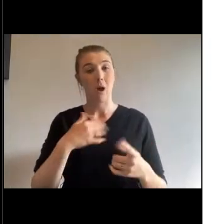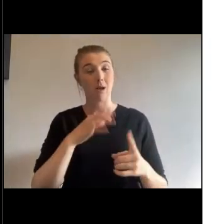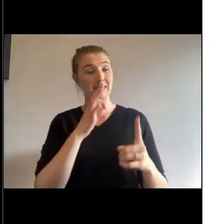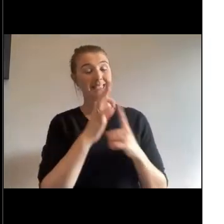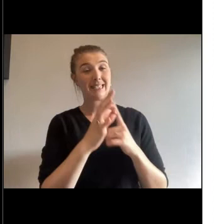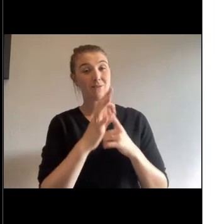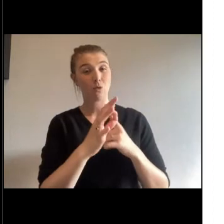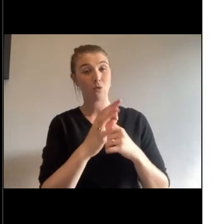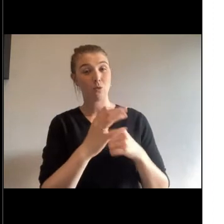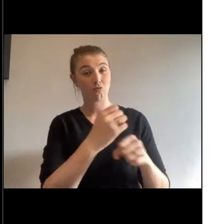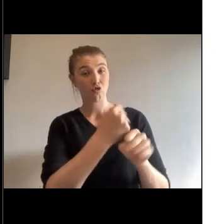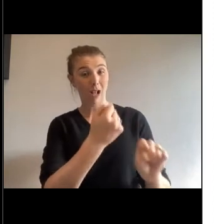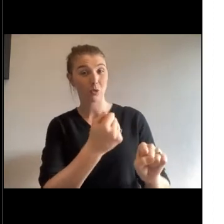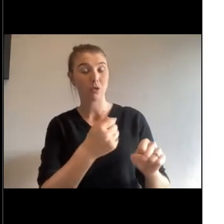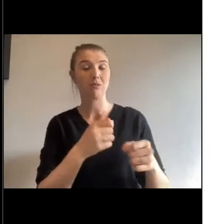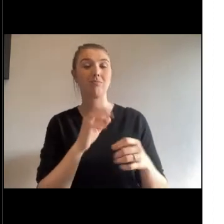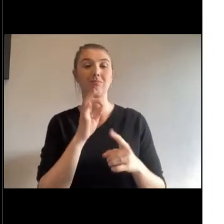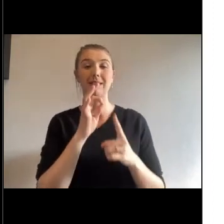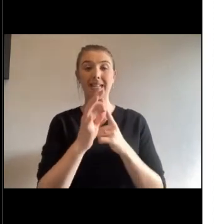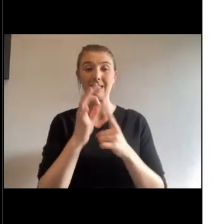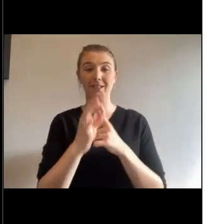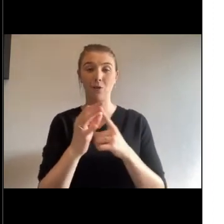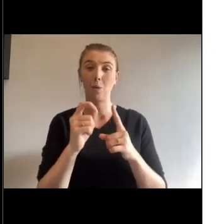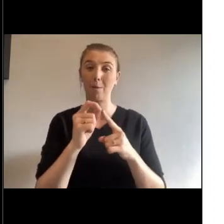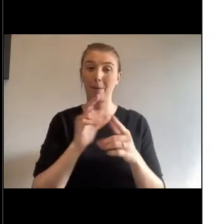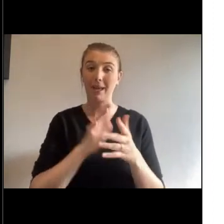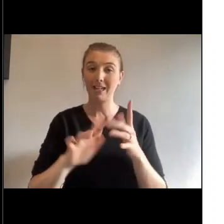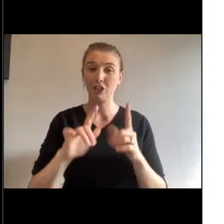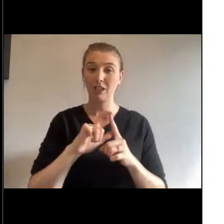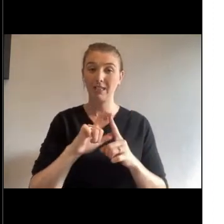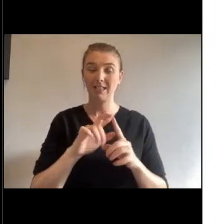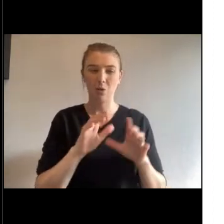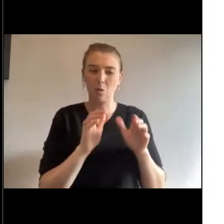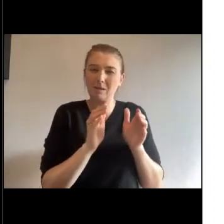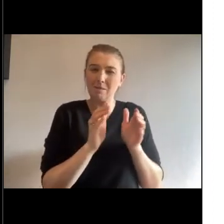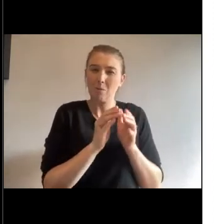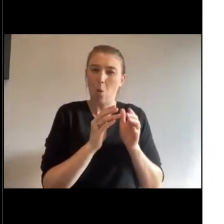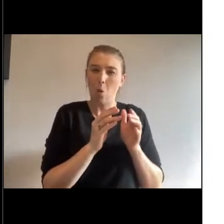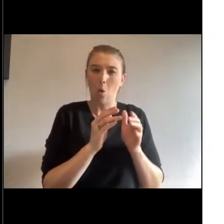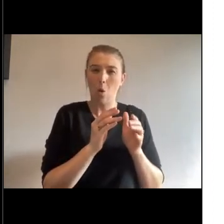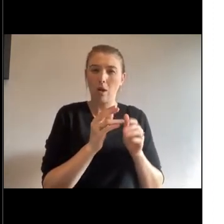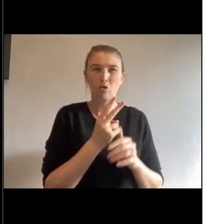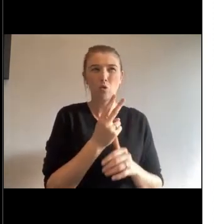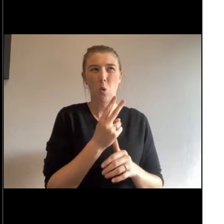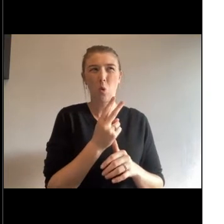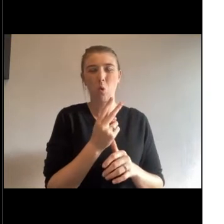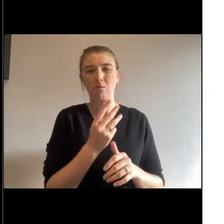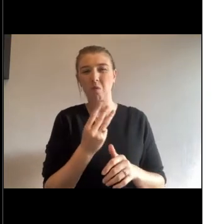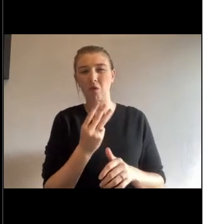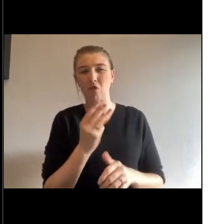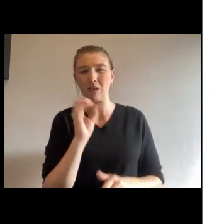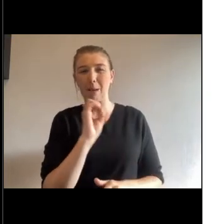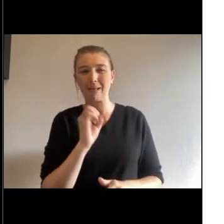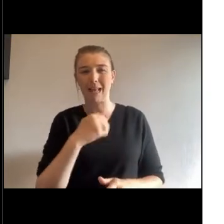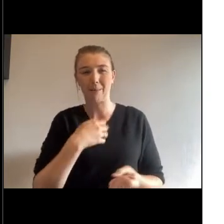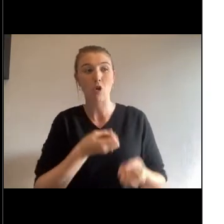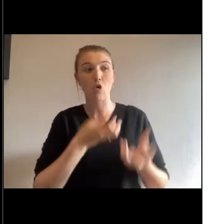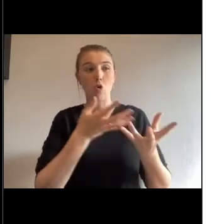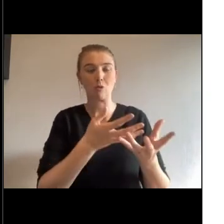PhDs, and I actually felt within that small team, although it was only 2 or 3% of the contribution to the